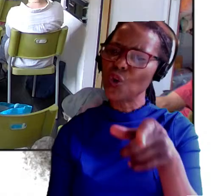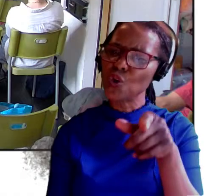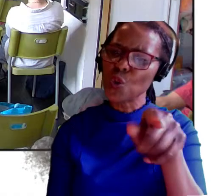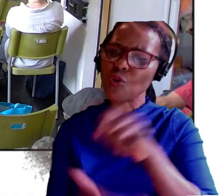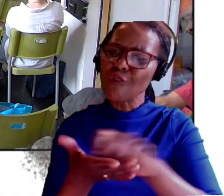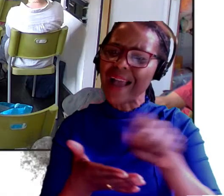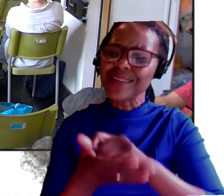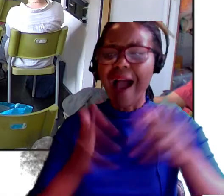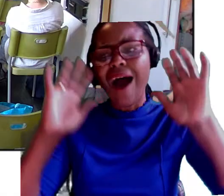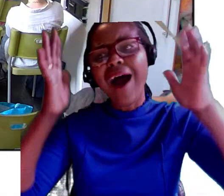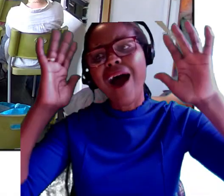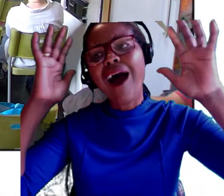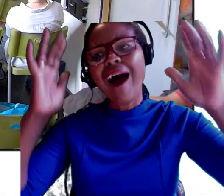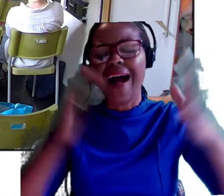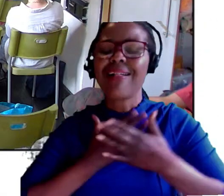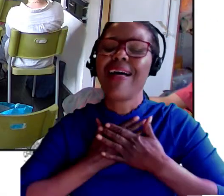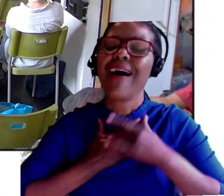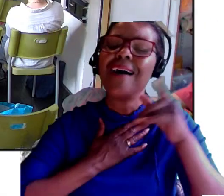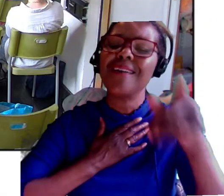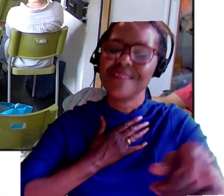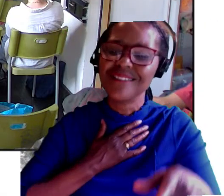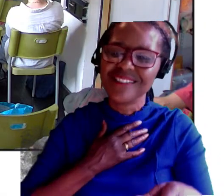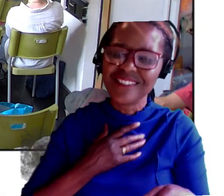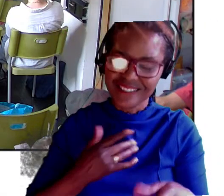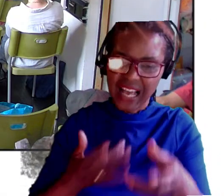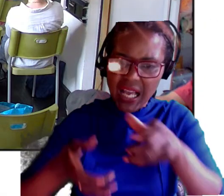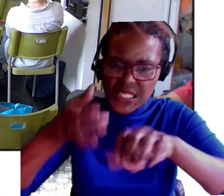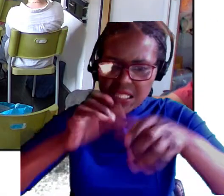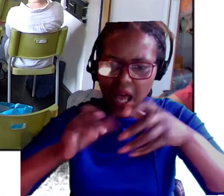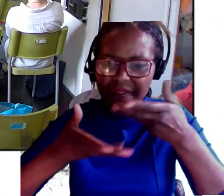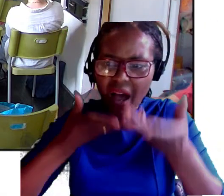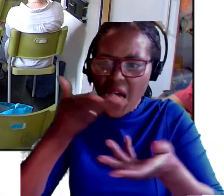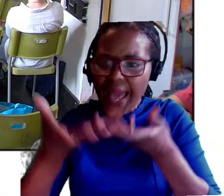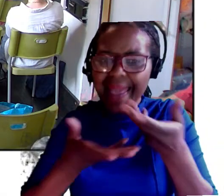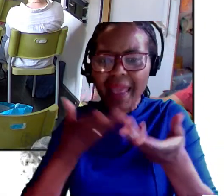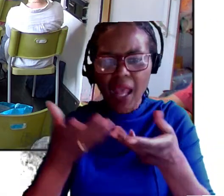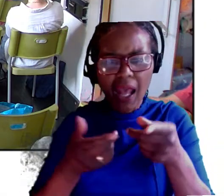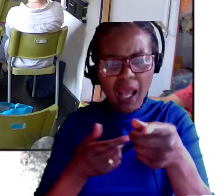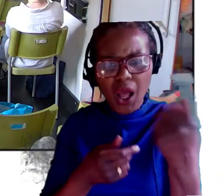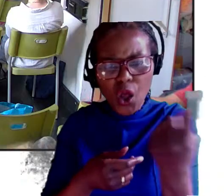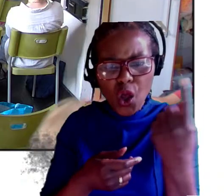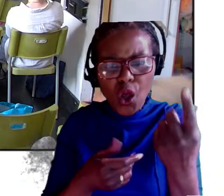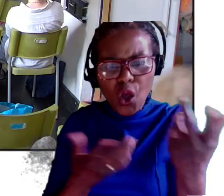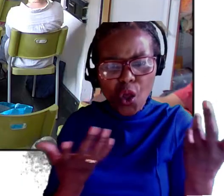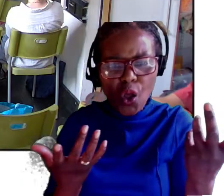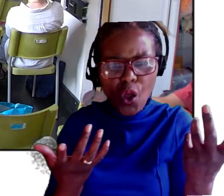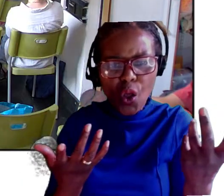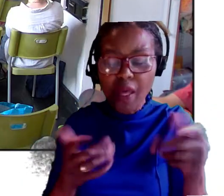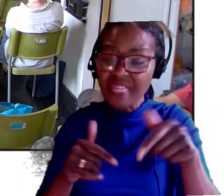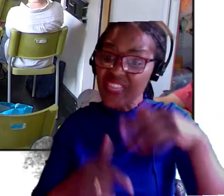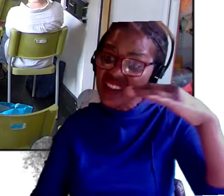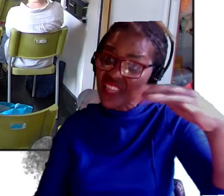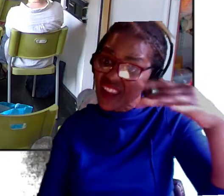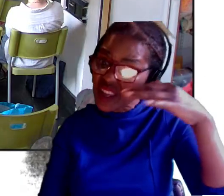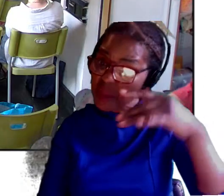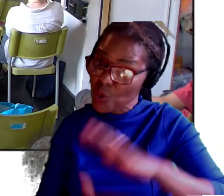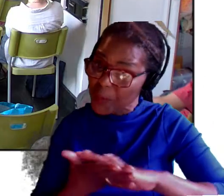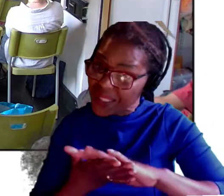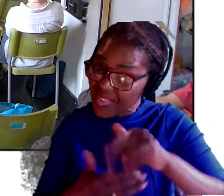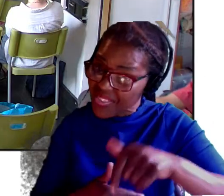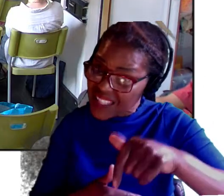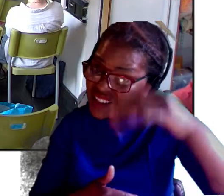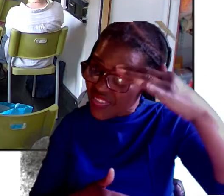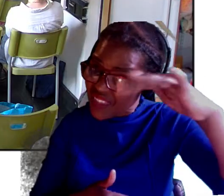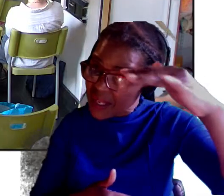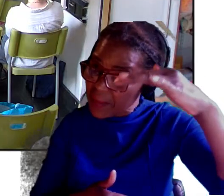need to return to you in terms of science fiction and on this particular theme? Fiction. On this particular theme, I grew up